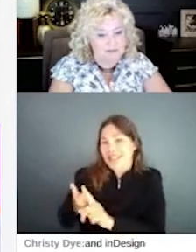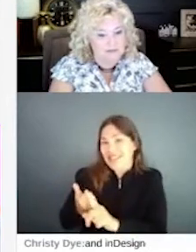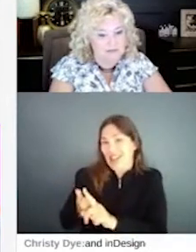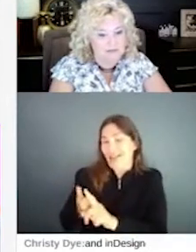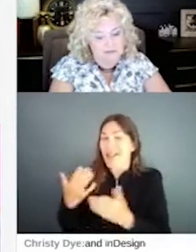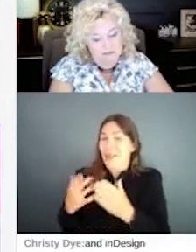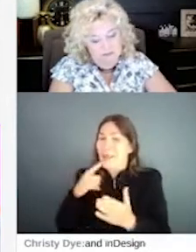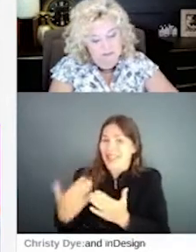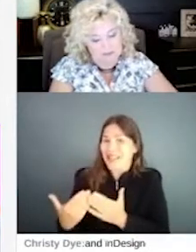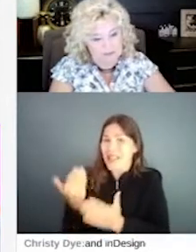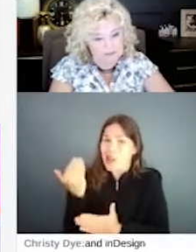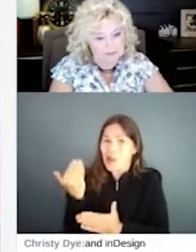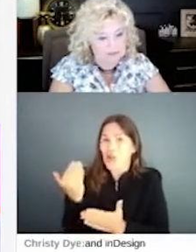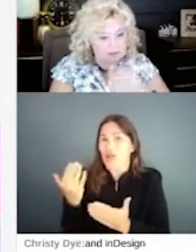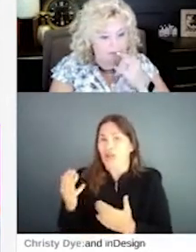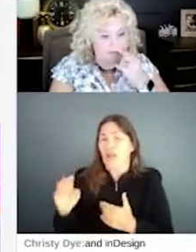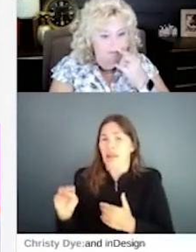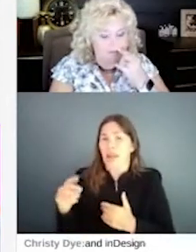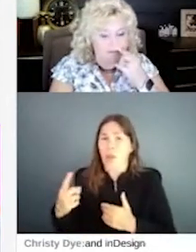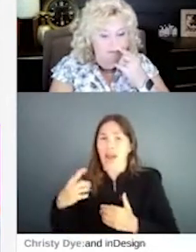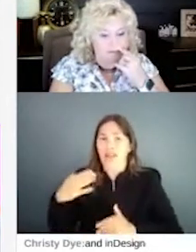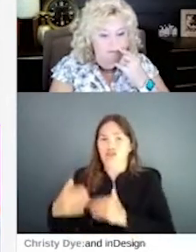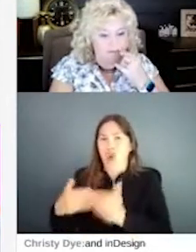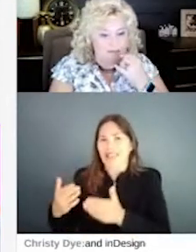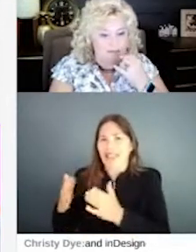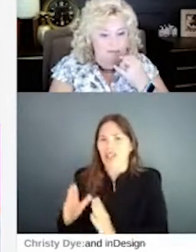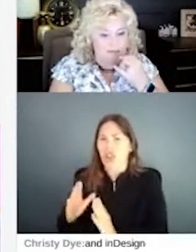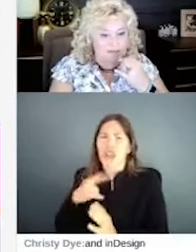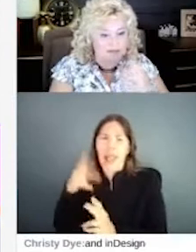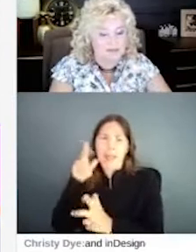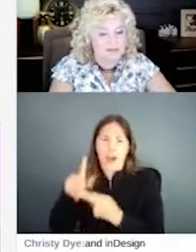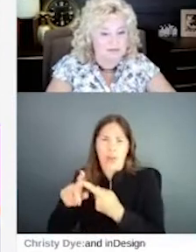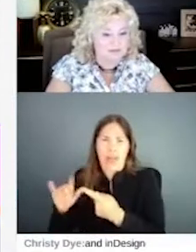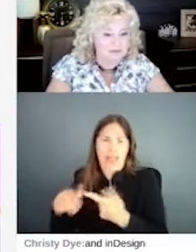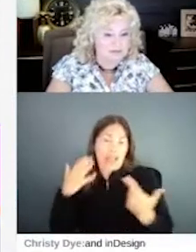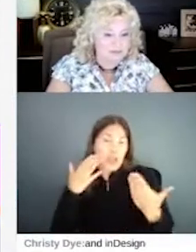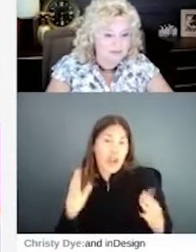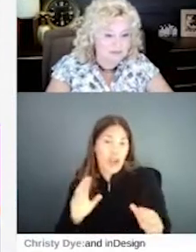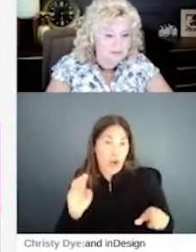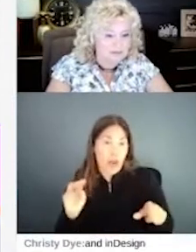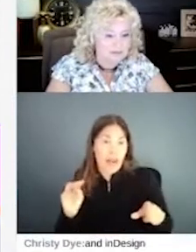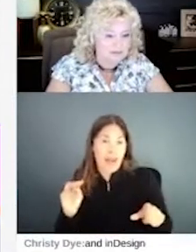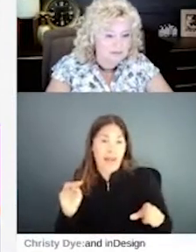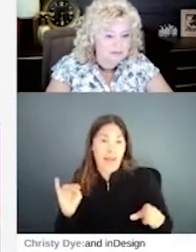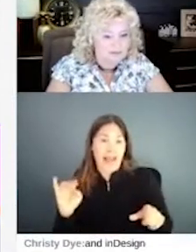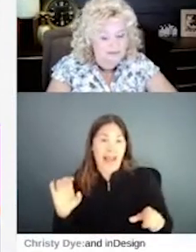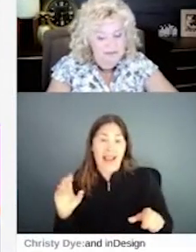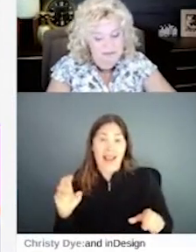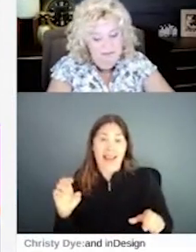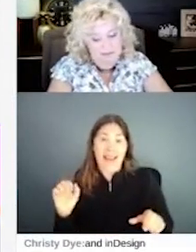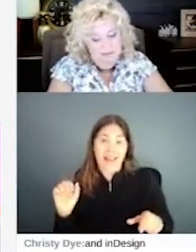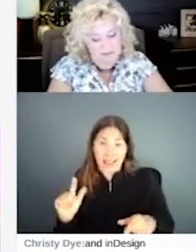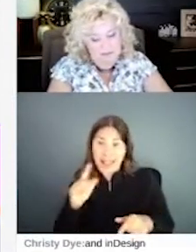the new M1 processors that I'm hearing about. So I don't know, Michael, if your lab is kind of state of the